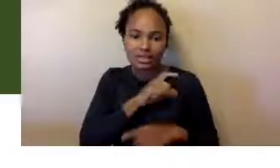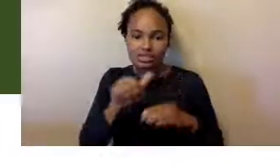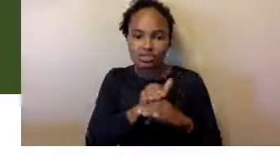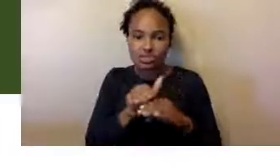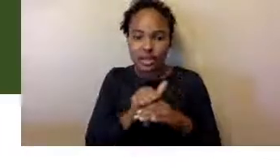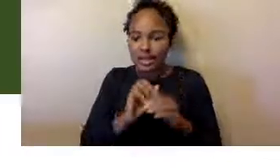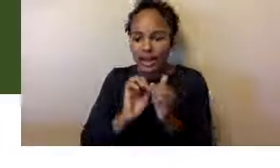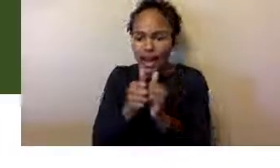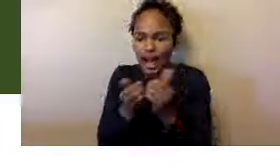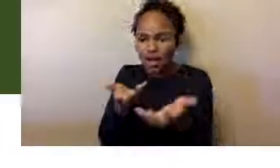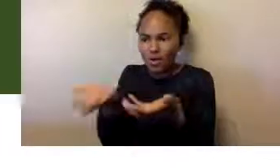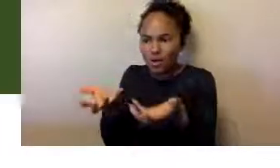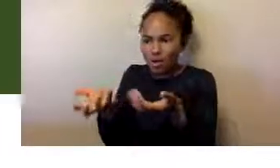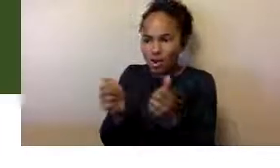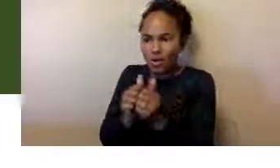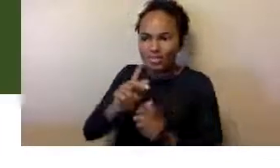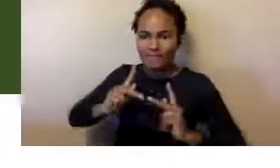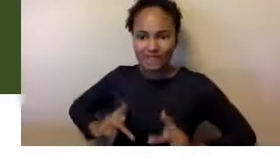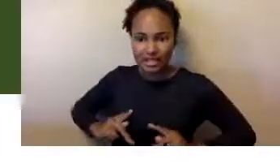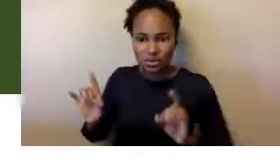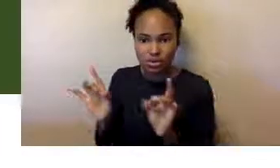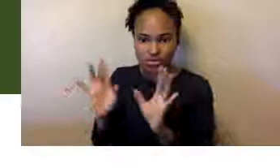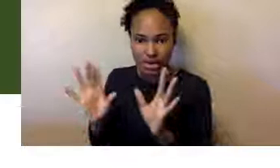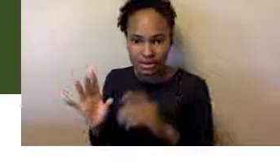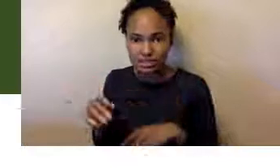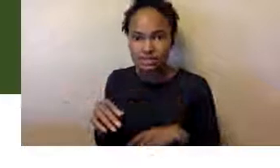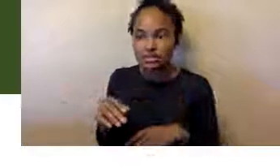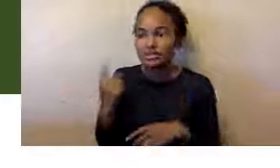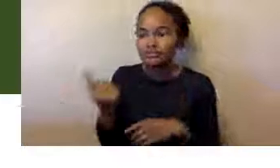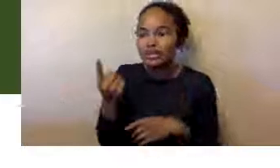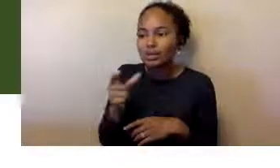in a physical crisis or someone who's being non-compliant.